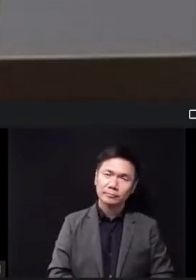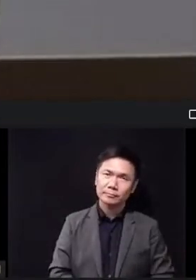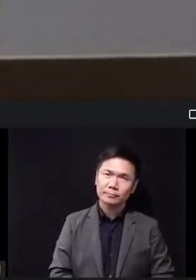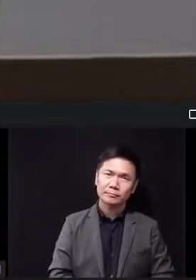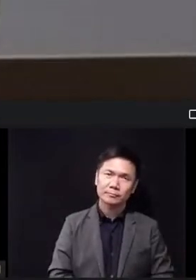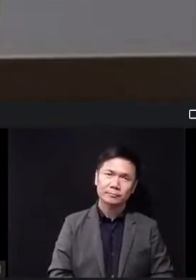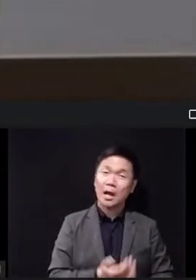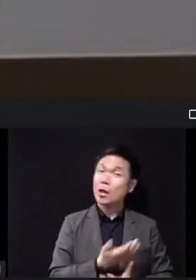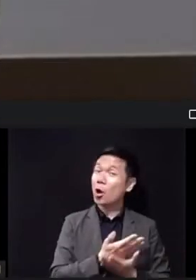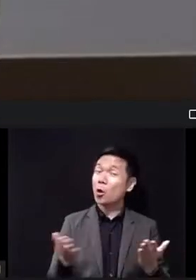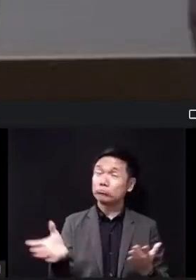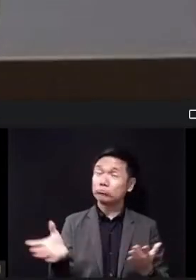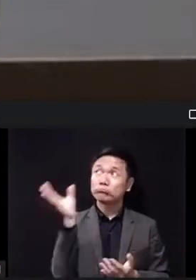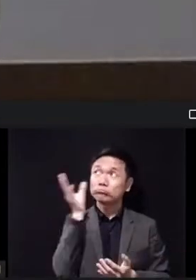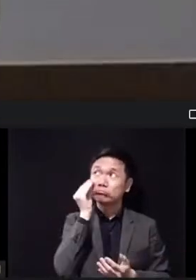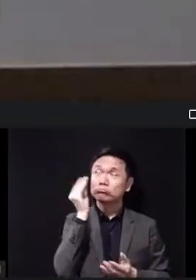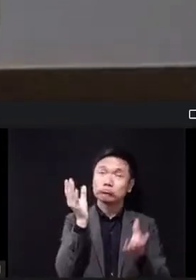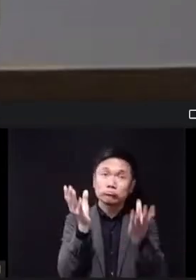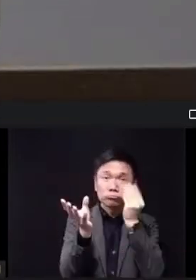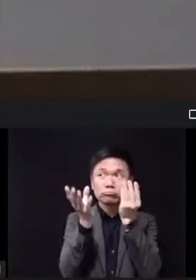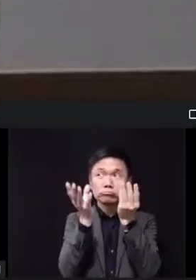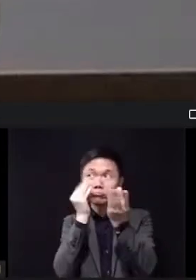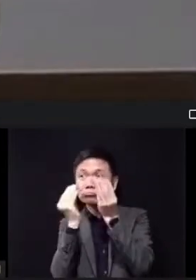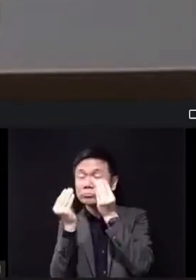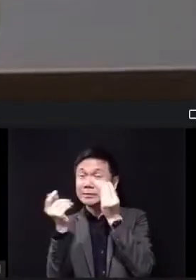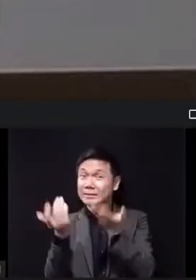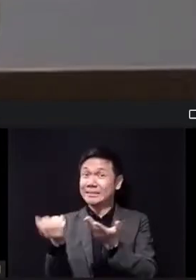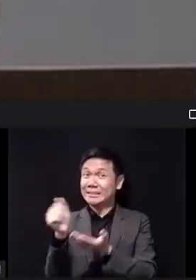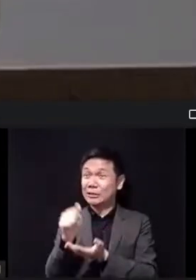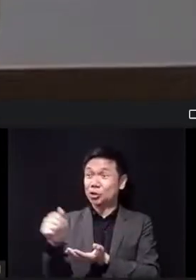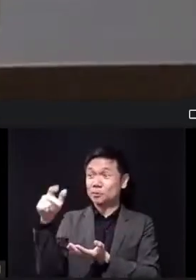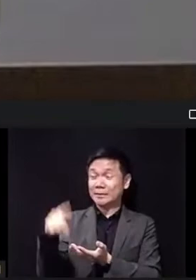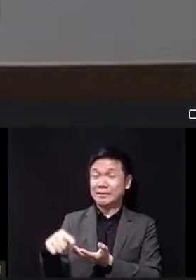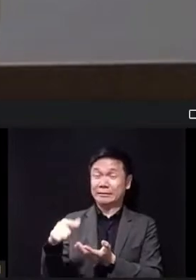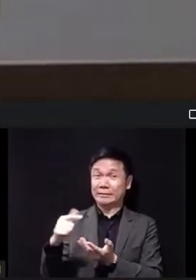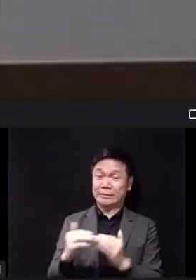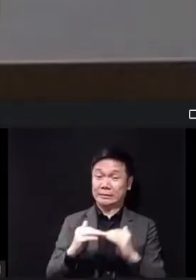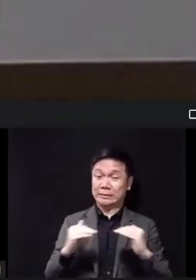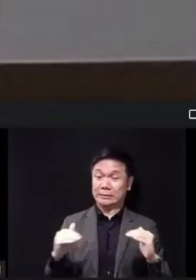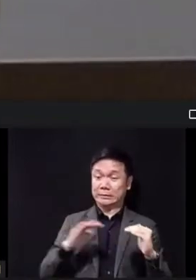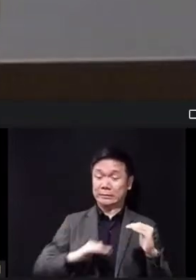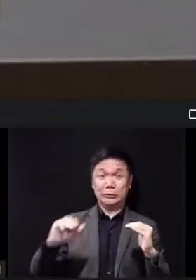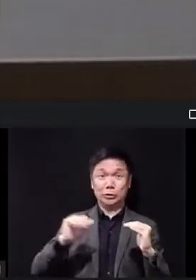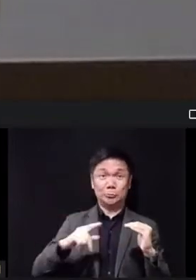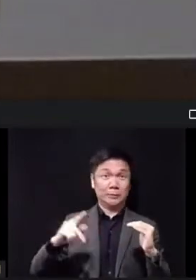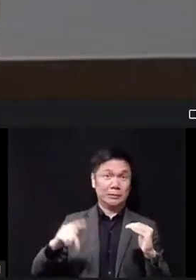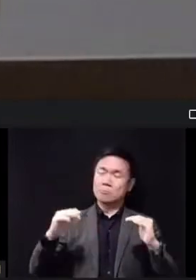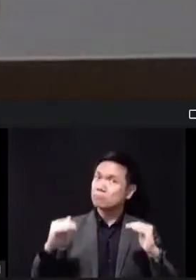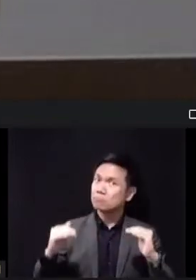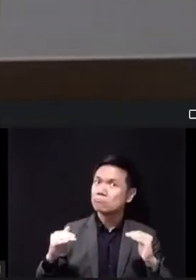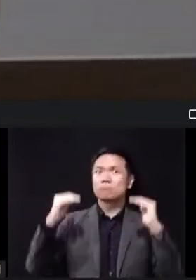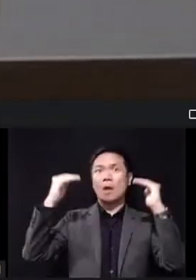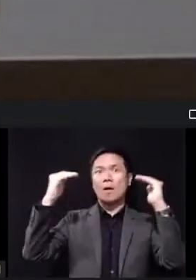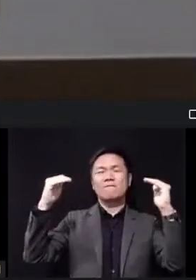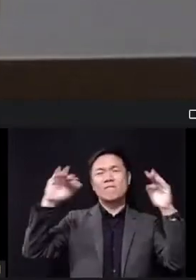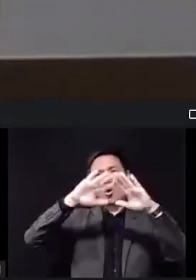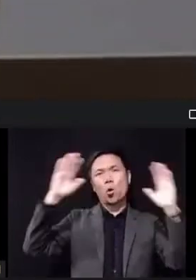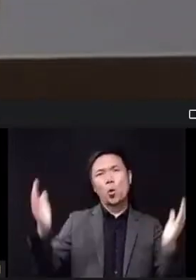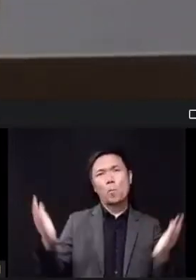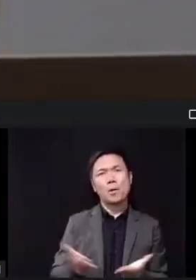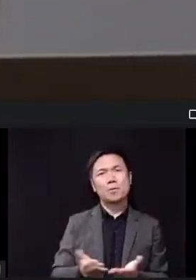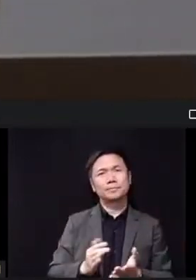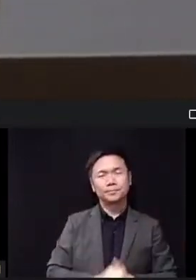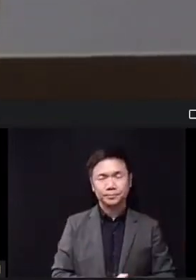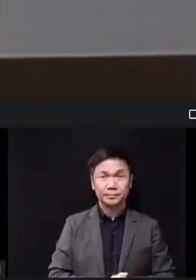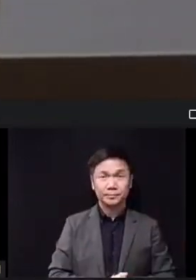these messages from Asia and the Pacific are elevated at the global level. In particular, I call on all of you